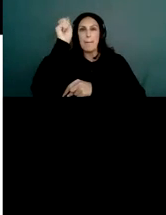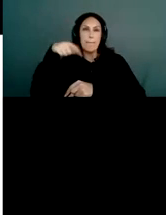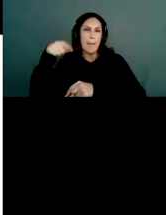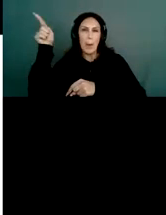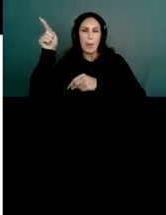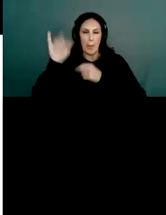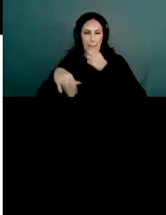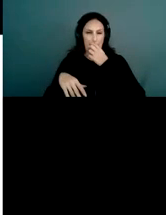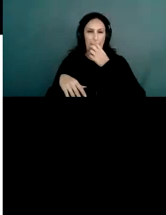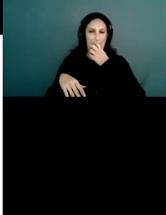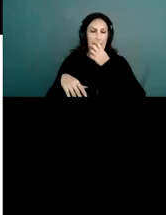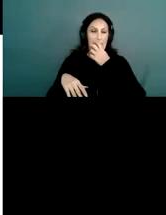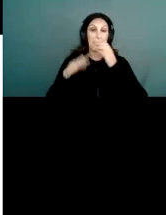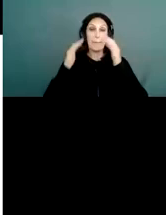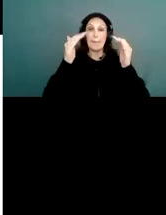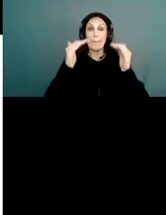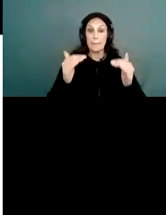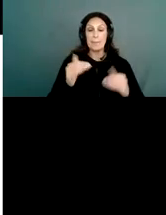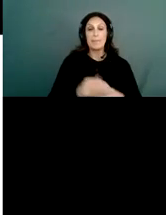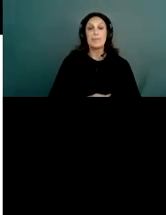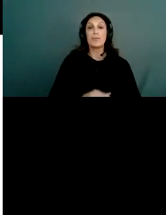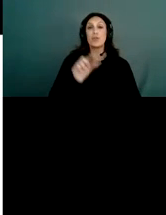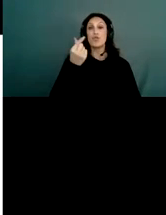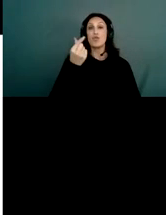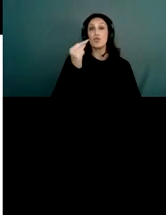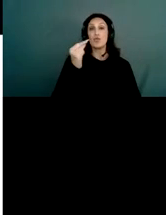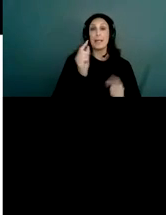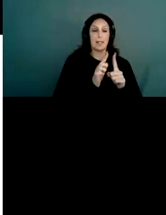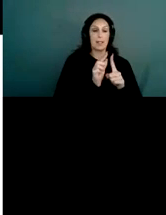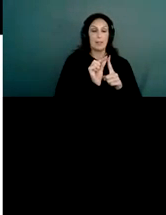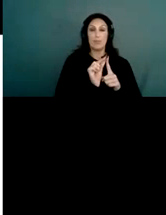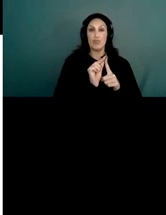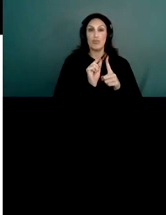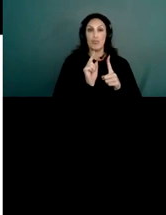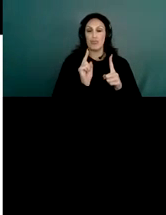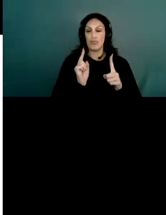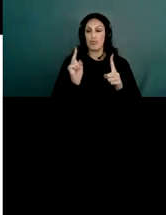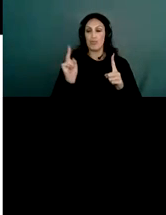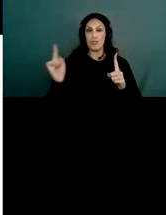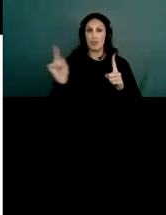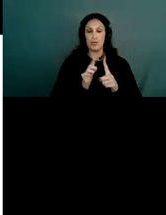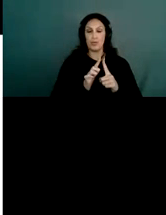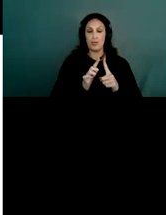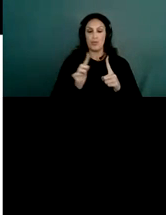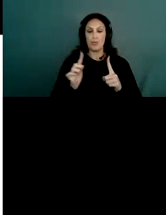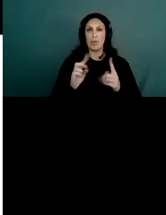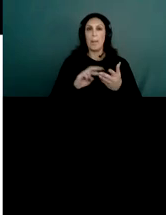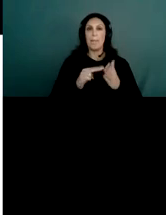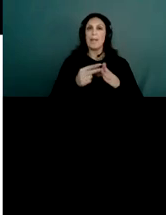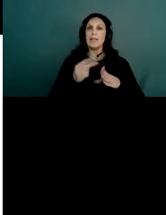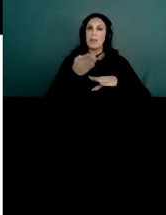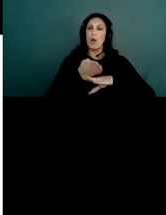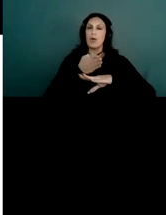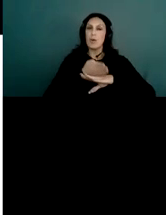progress bars. So if you are watching your student or you're checking in on your student as they are working on